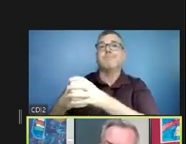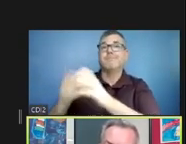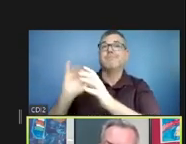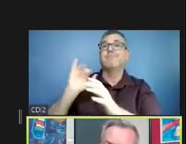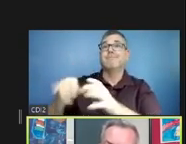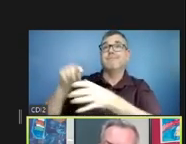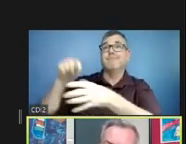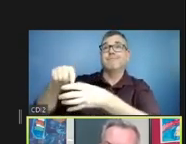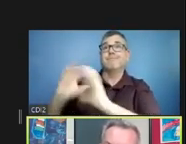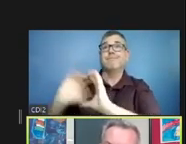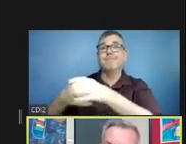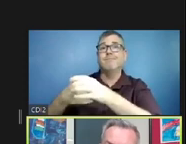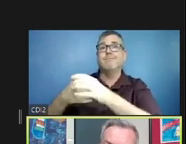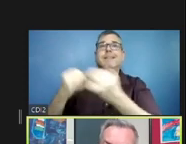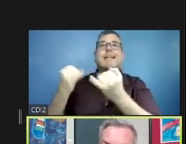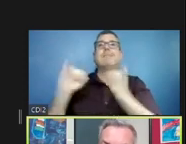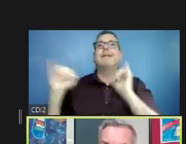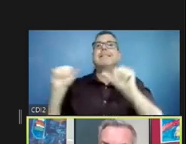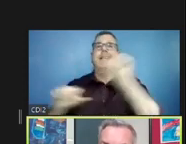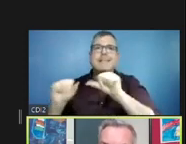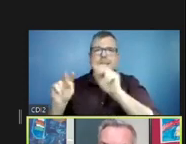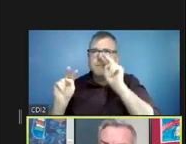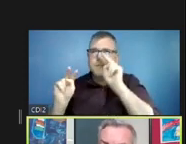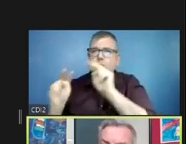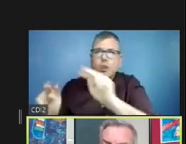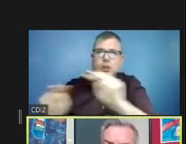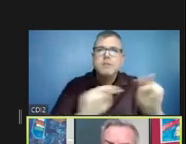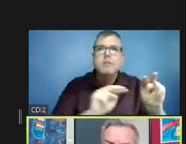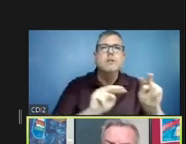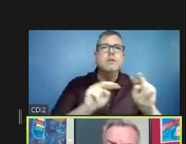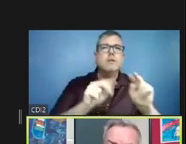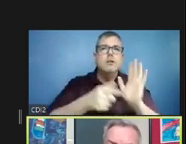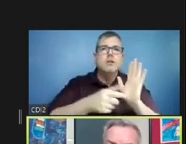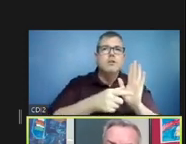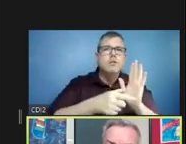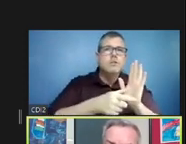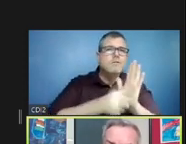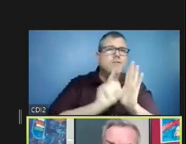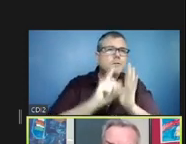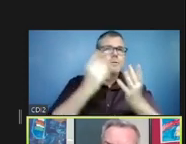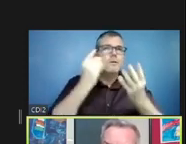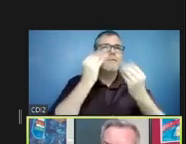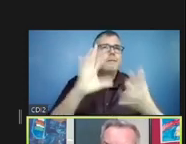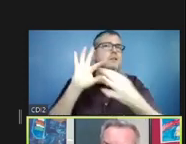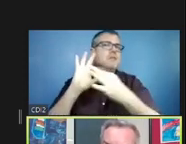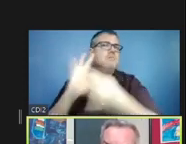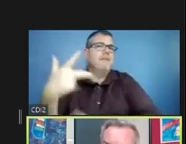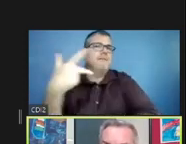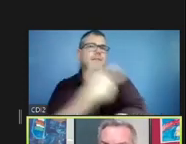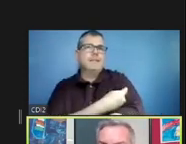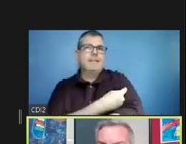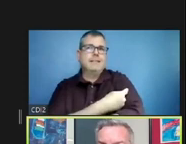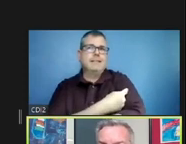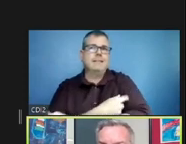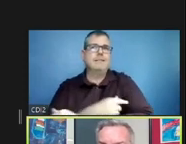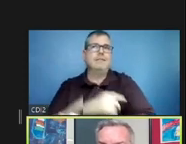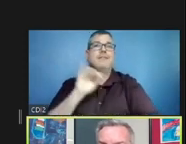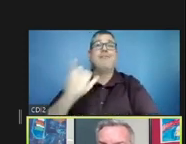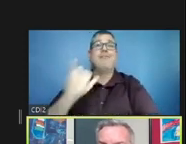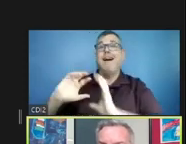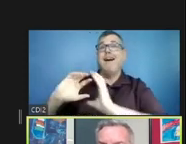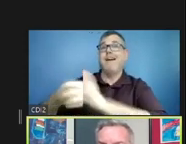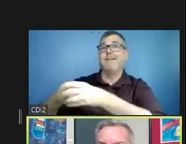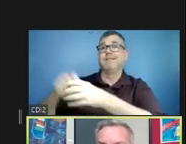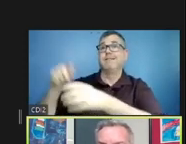safety and review the information that comes out about the vaccines. This group is so well staffed and so well regarded and